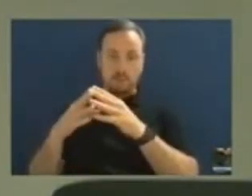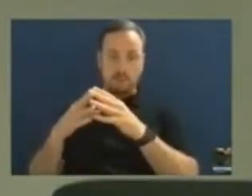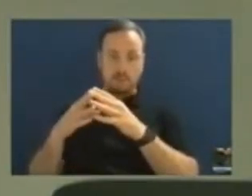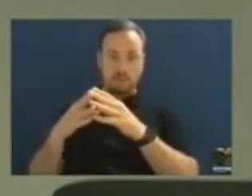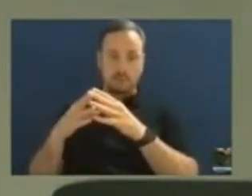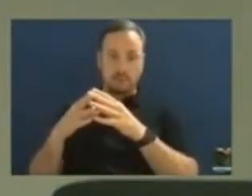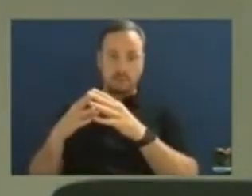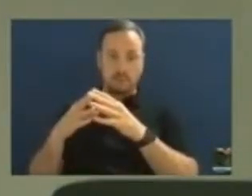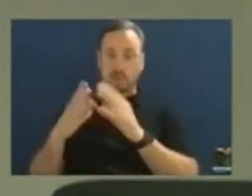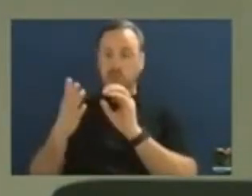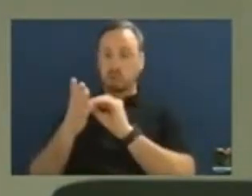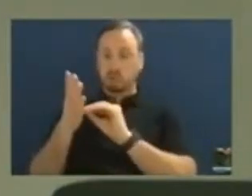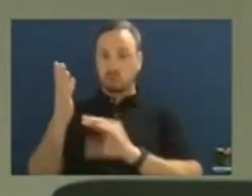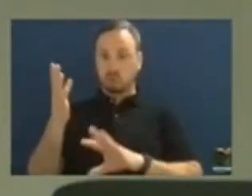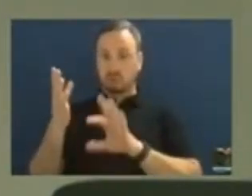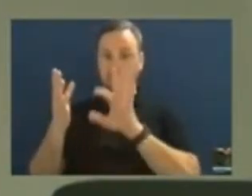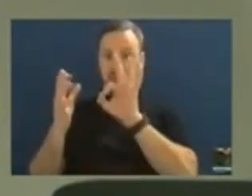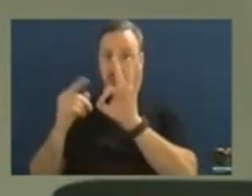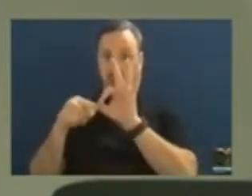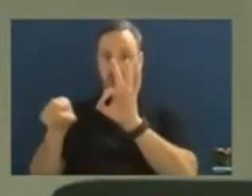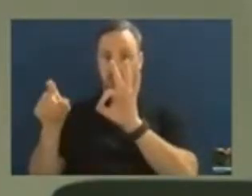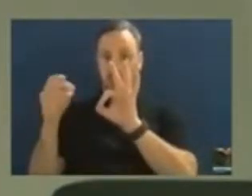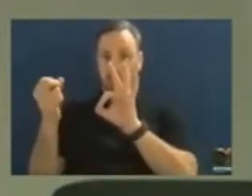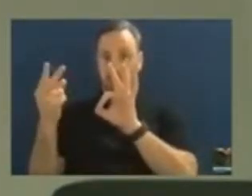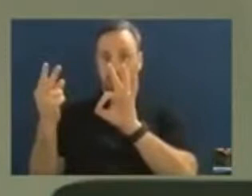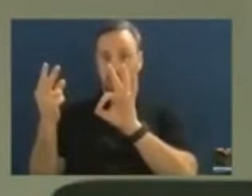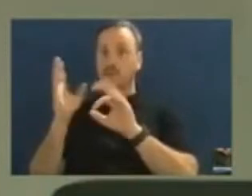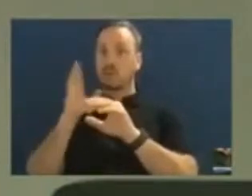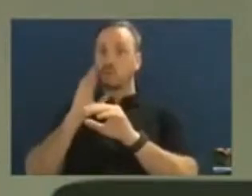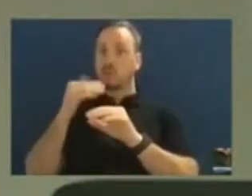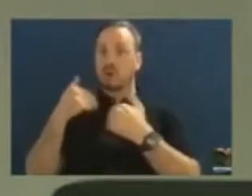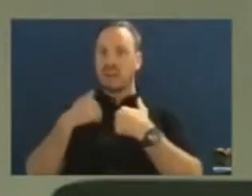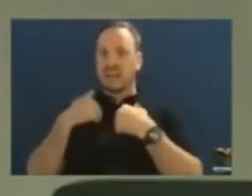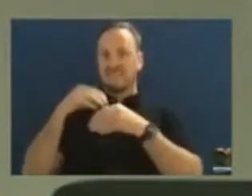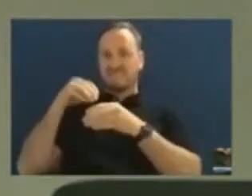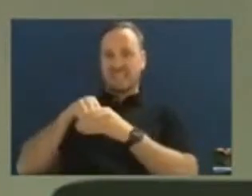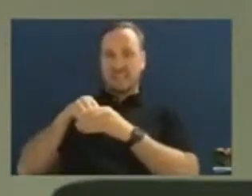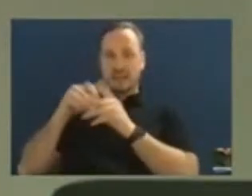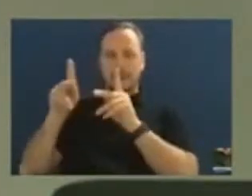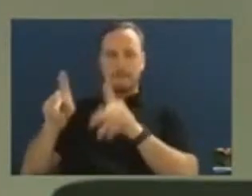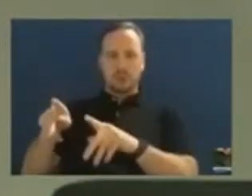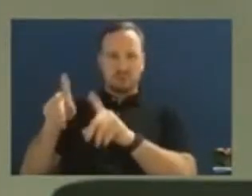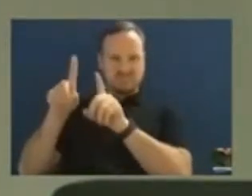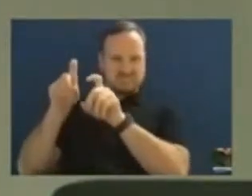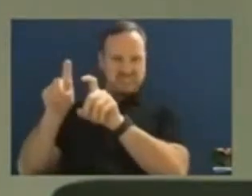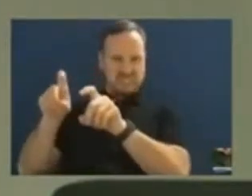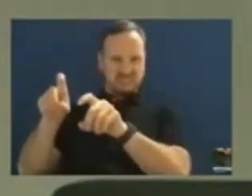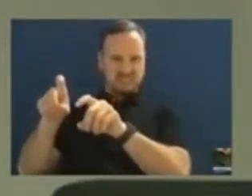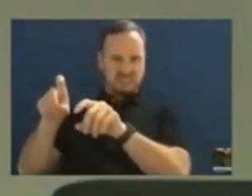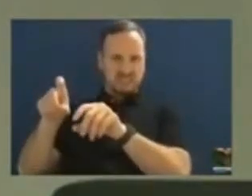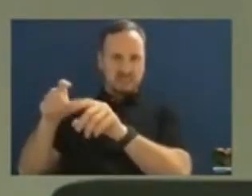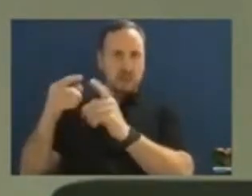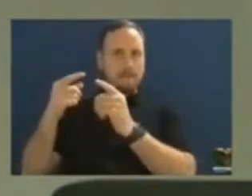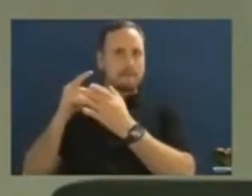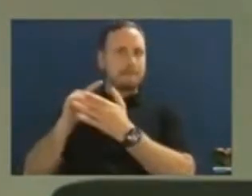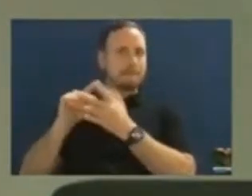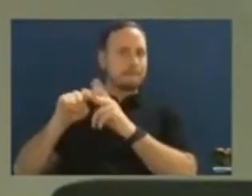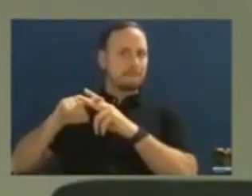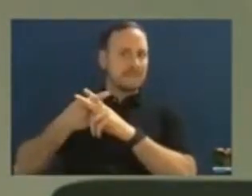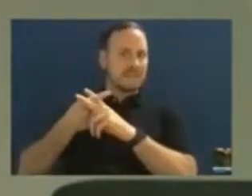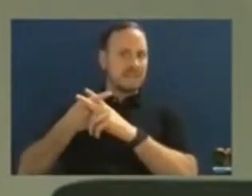through 12 will have in-person testing times beginning the week of December